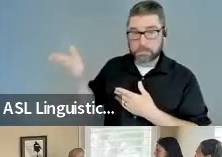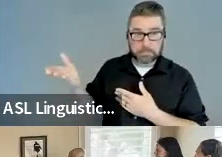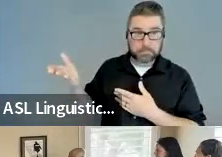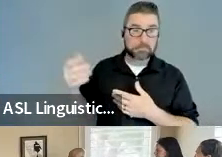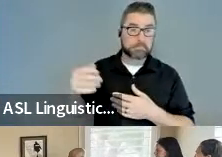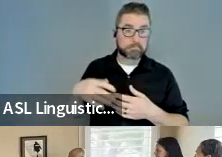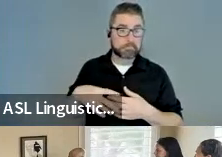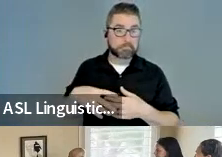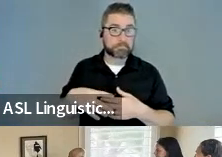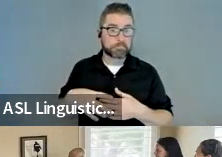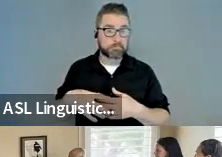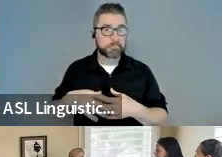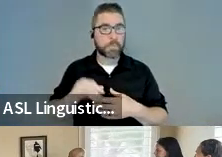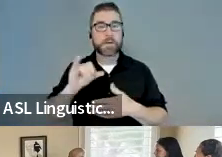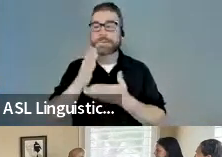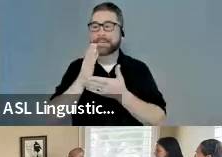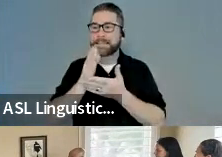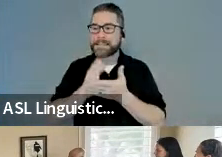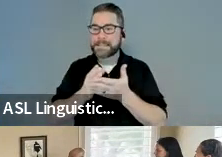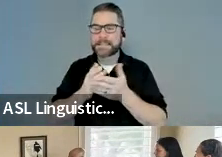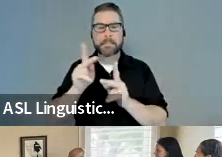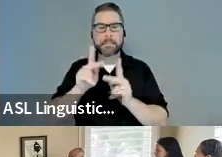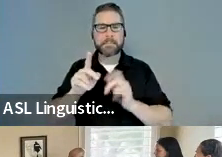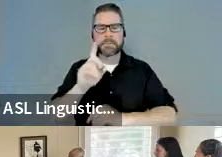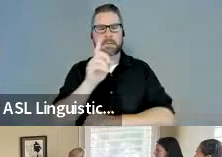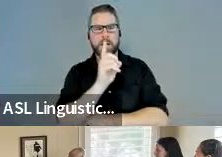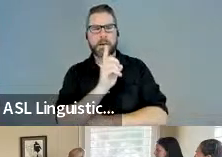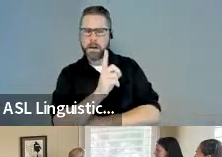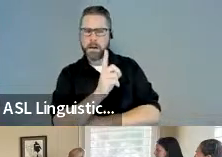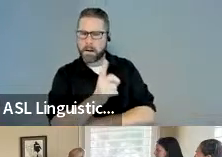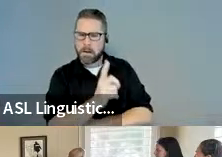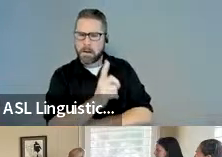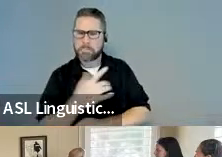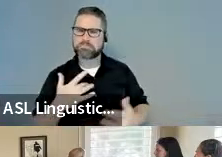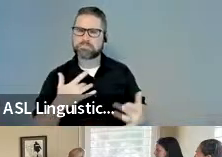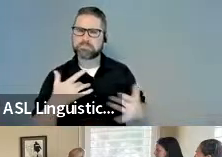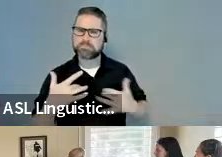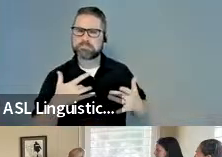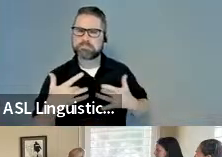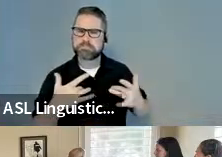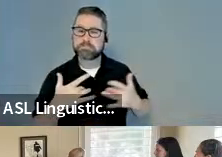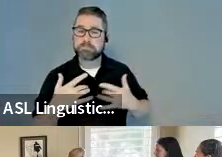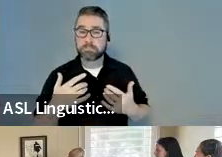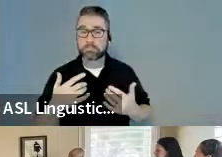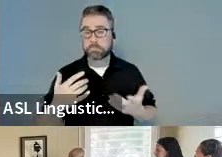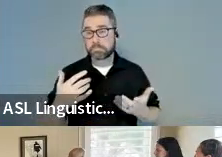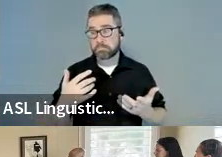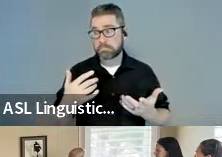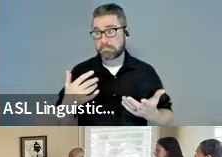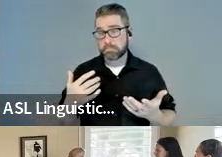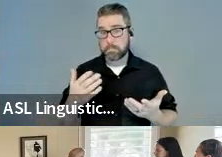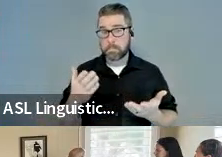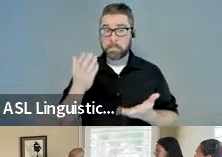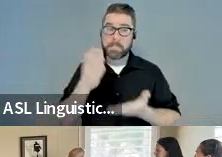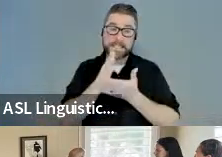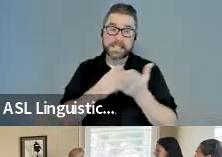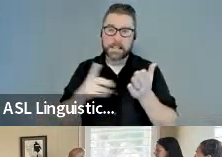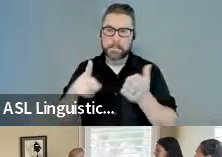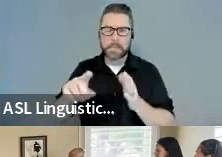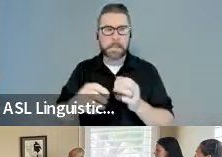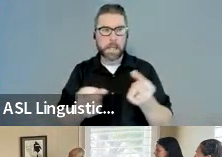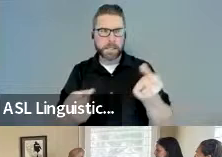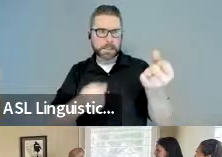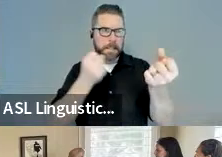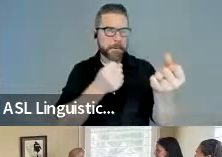folks that still had concerns. It definitely wasn't as maybe supported to move forward as maybe our last measure was. And maybe for the